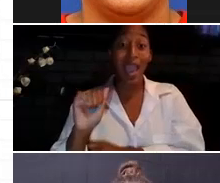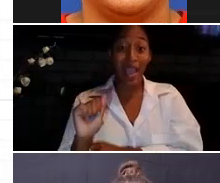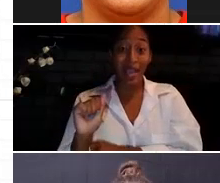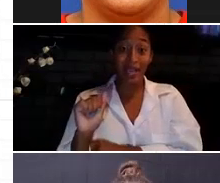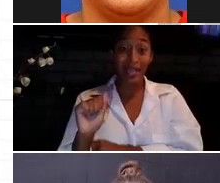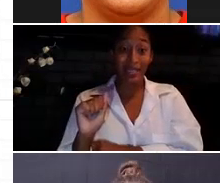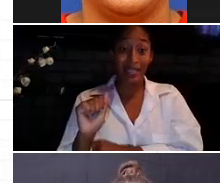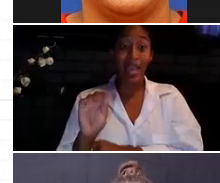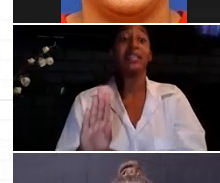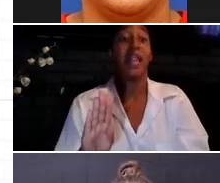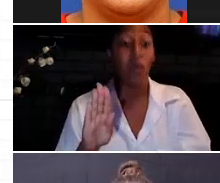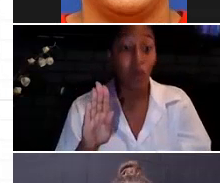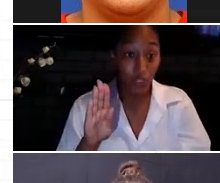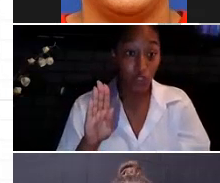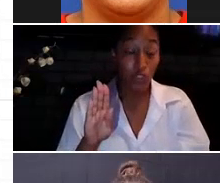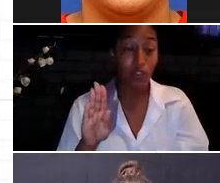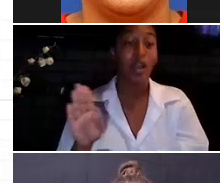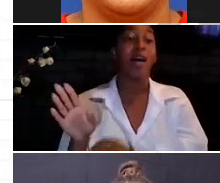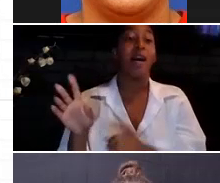X final